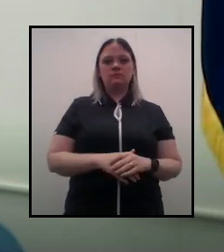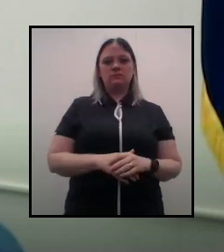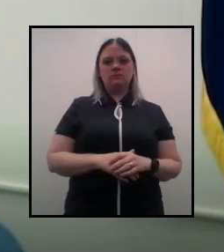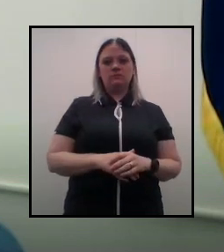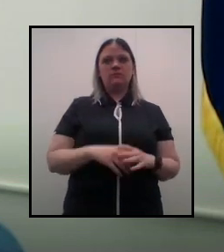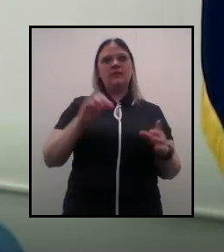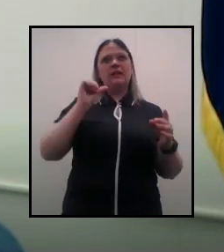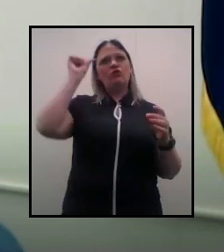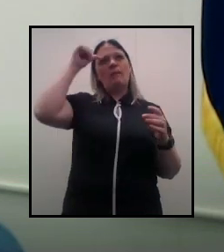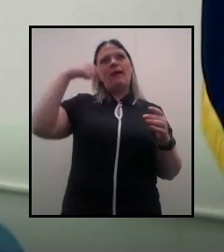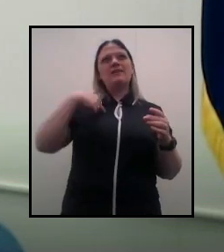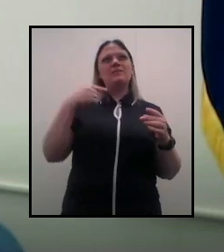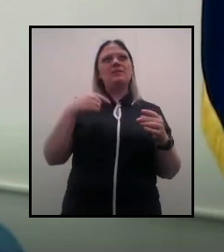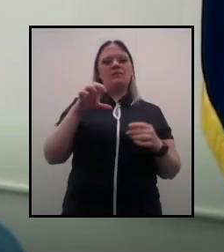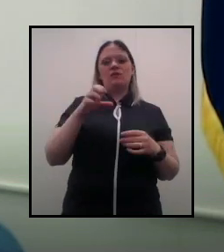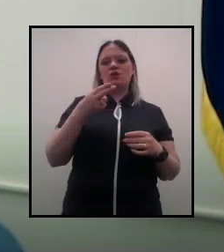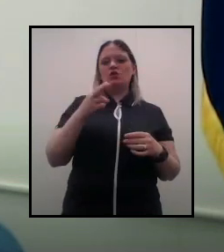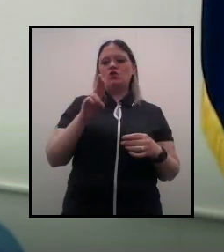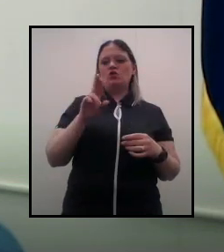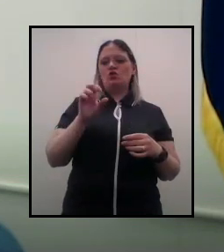of reminds me a little of the old Churchillian